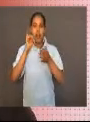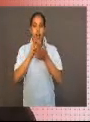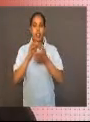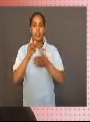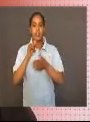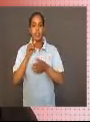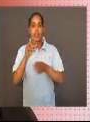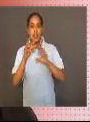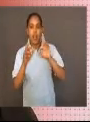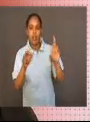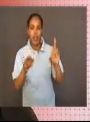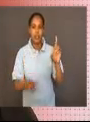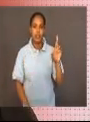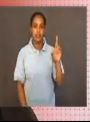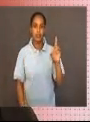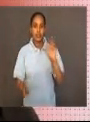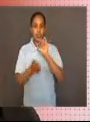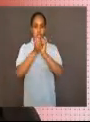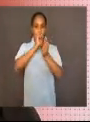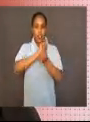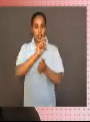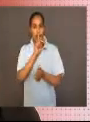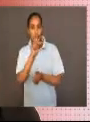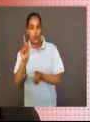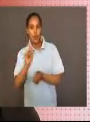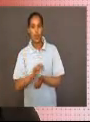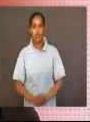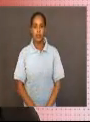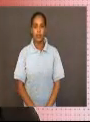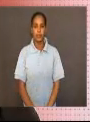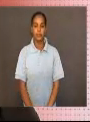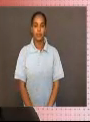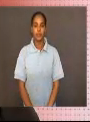which reactants change into products.